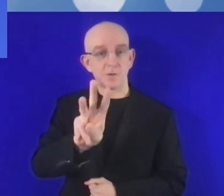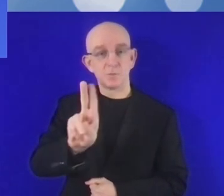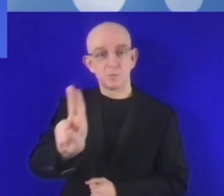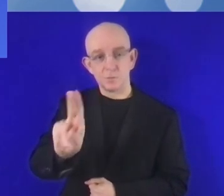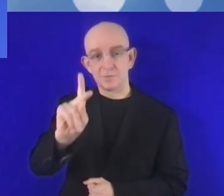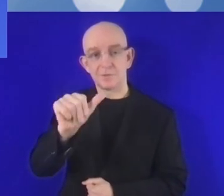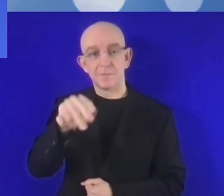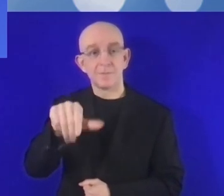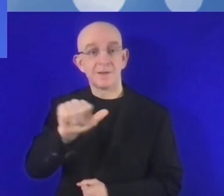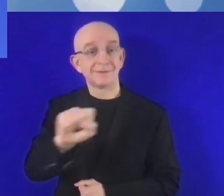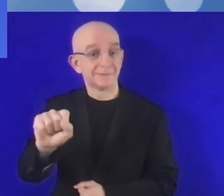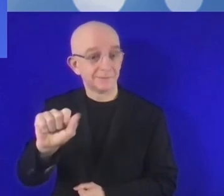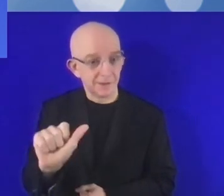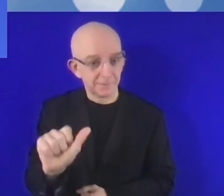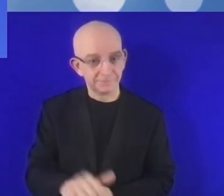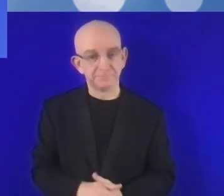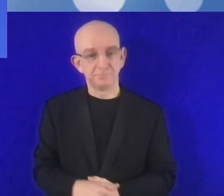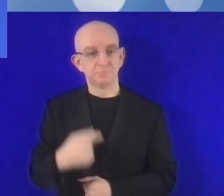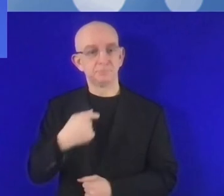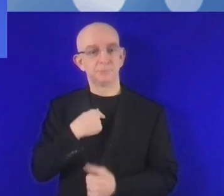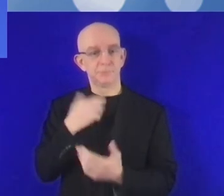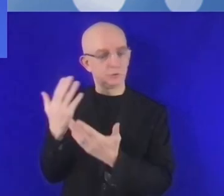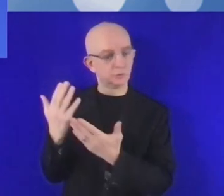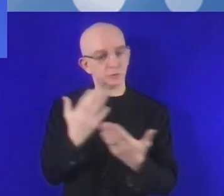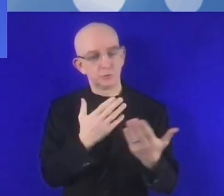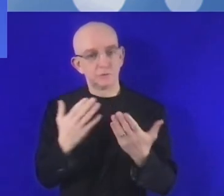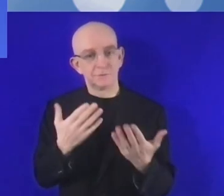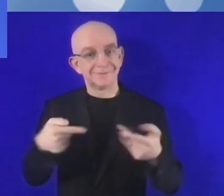I represent the IGF youth and my community.